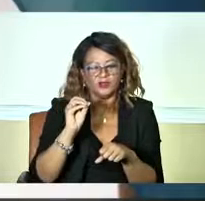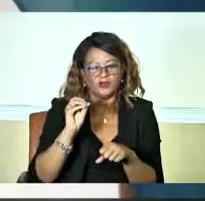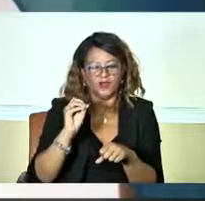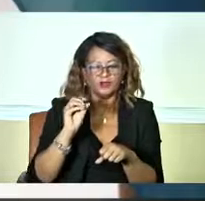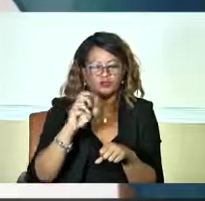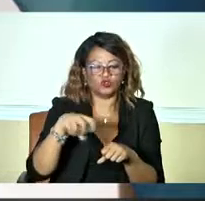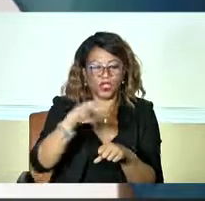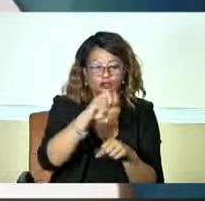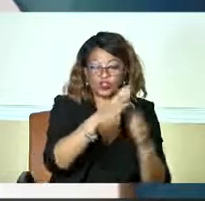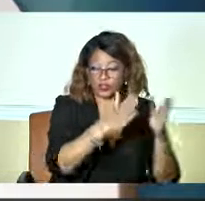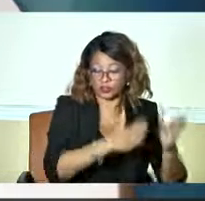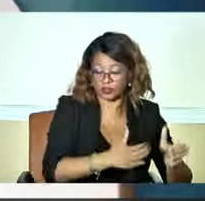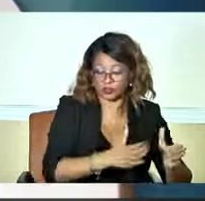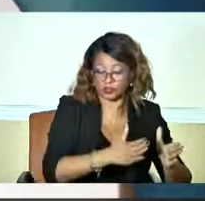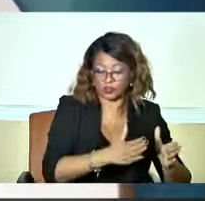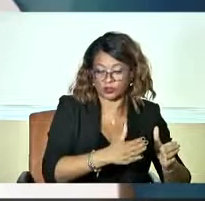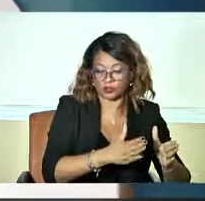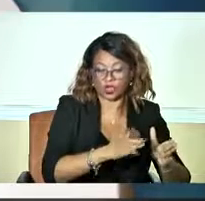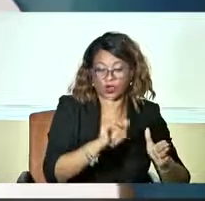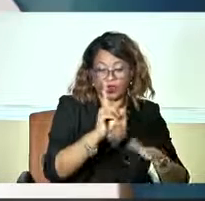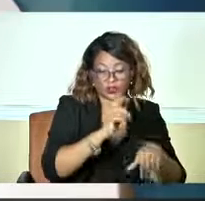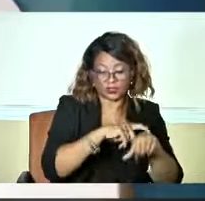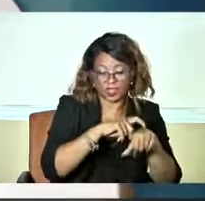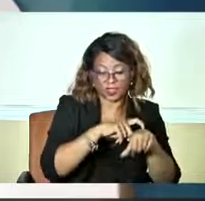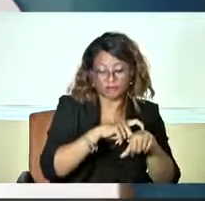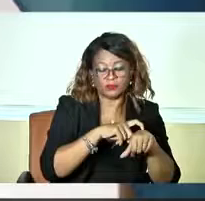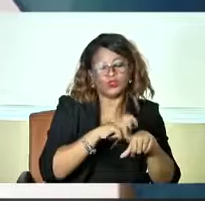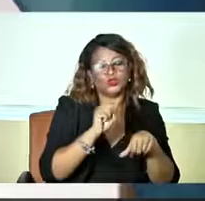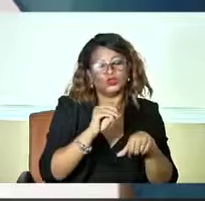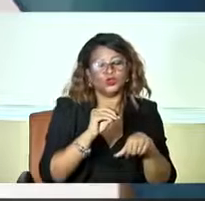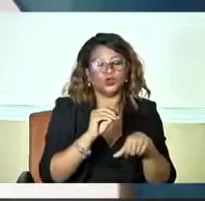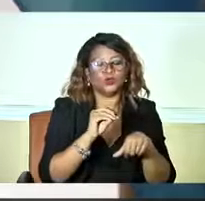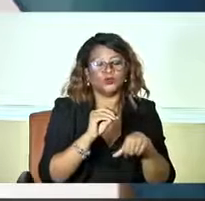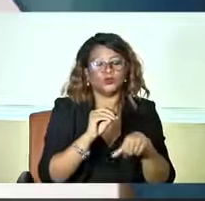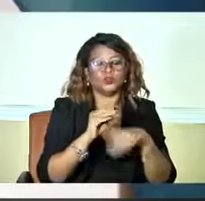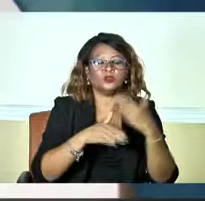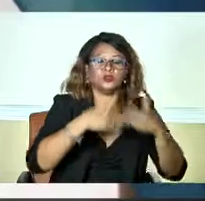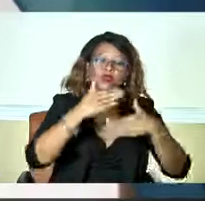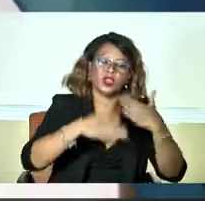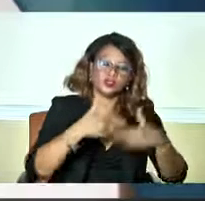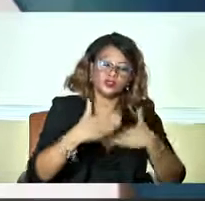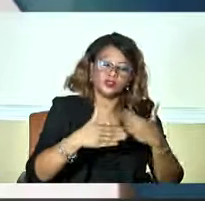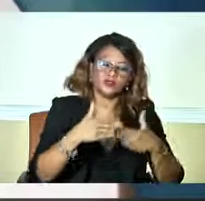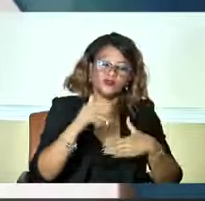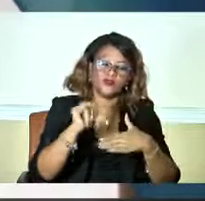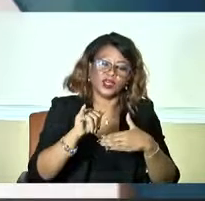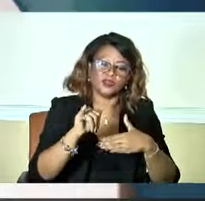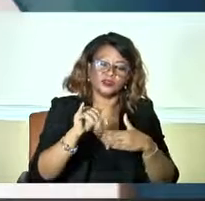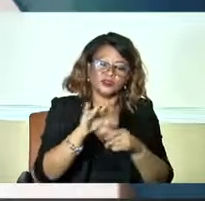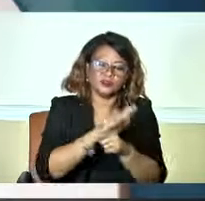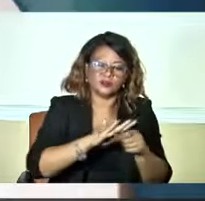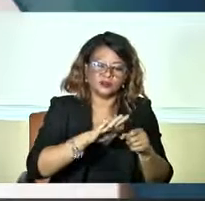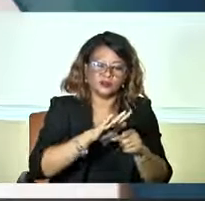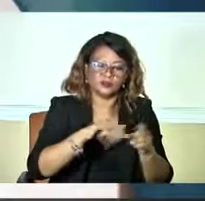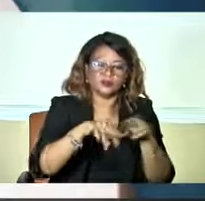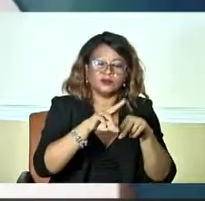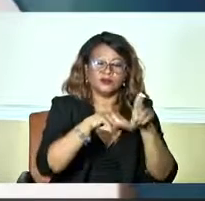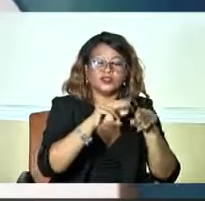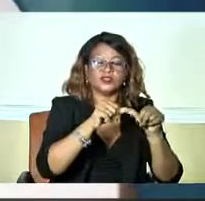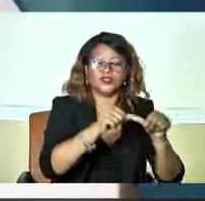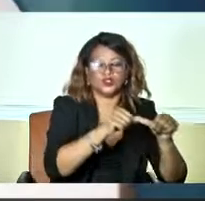move at one time. And so the progression of that facility is